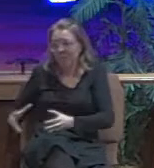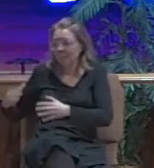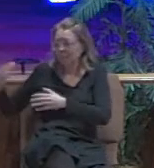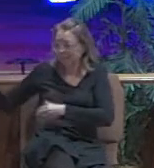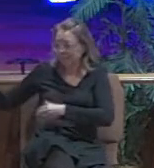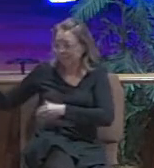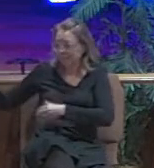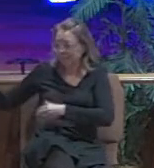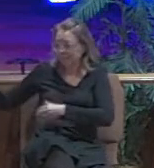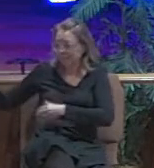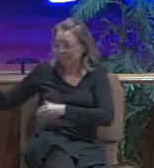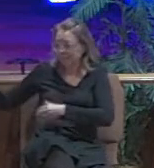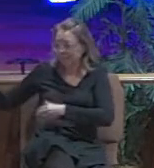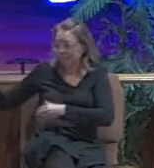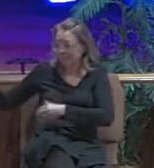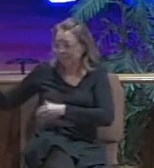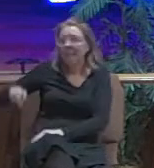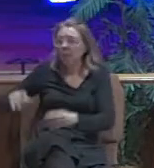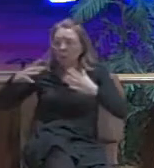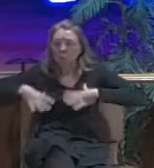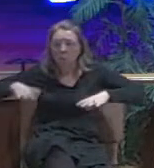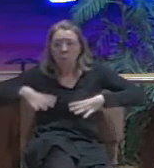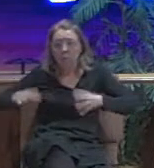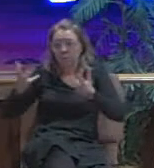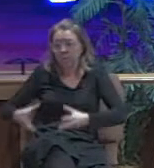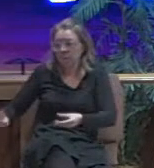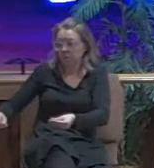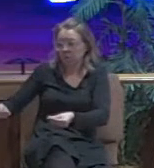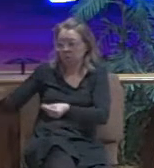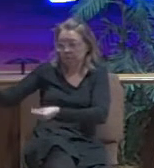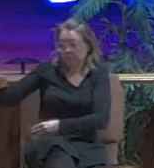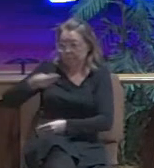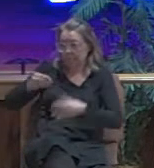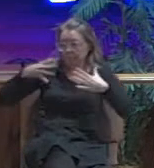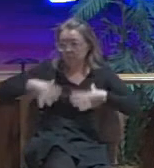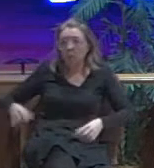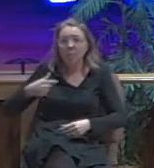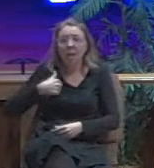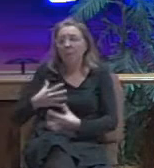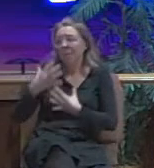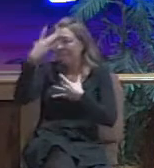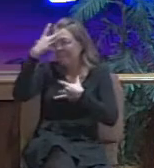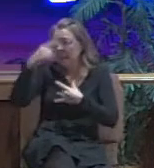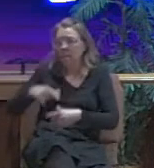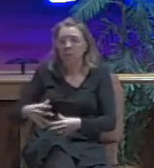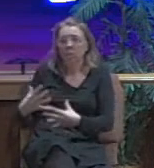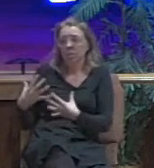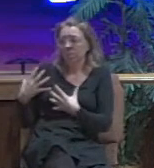needed clothes, and you clothed me. I was sick, and you looked after me. I was in prison, and you came to visit me.